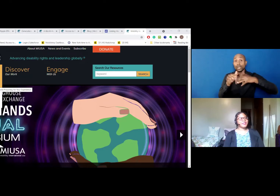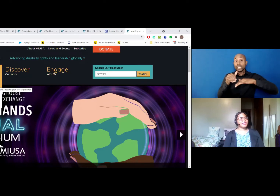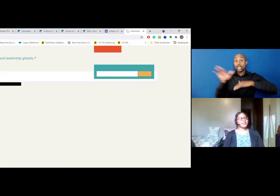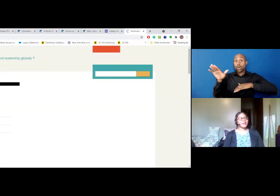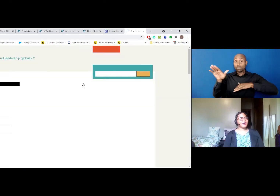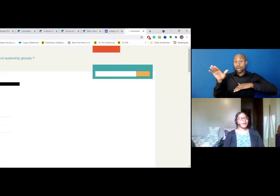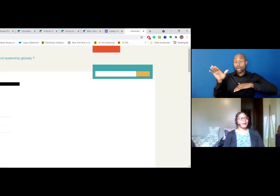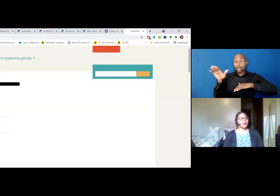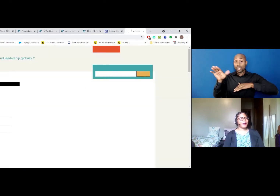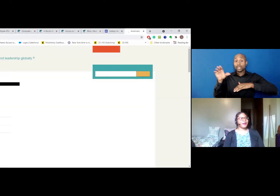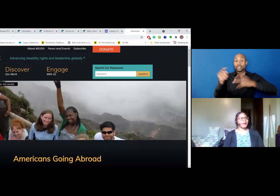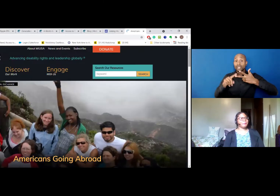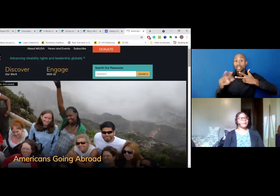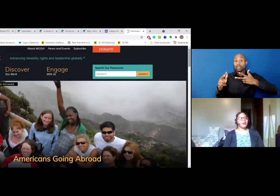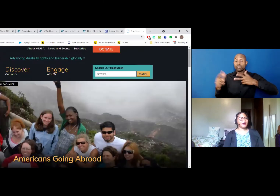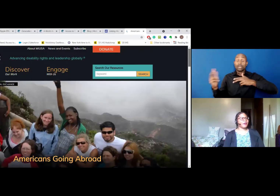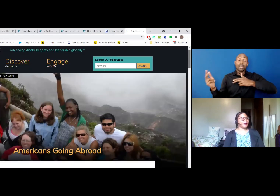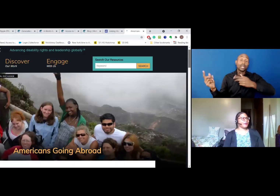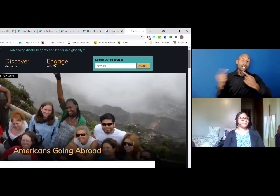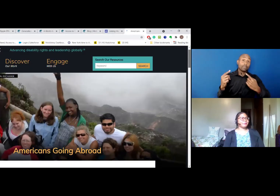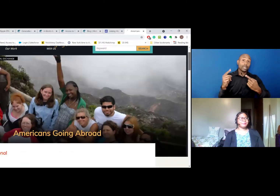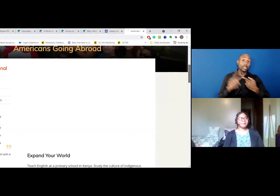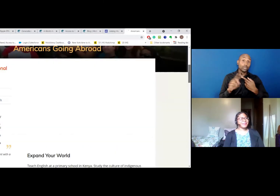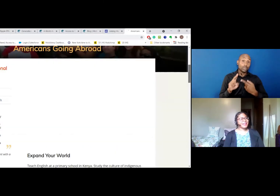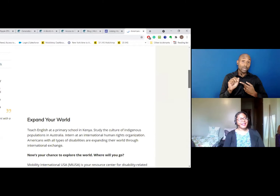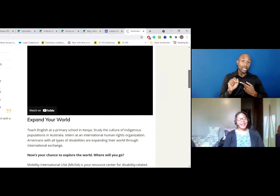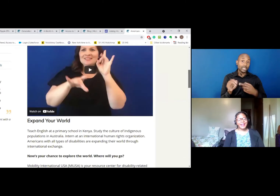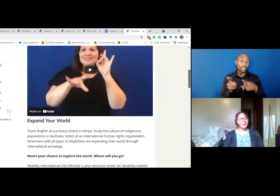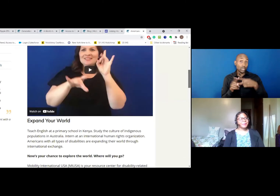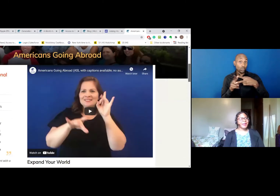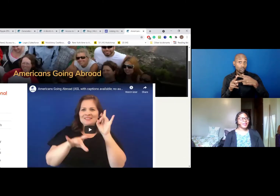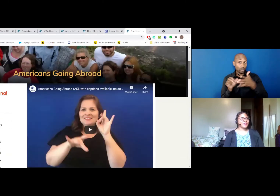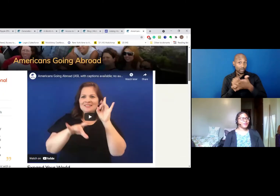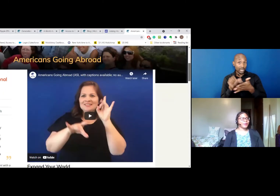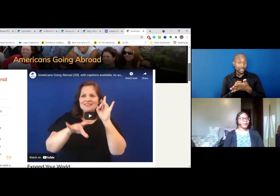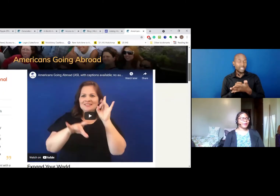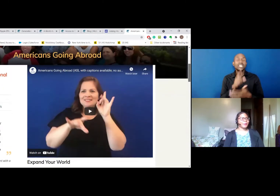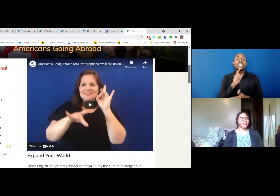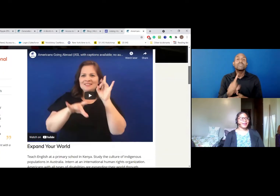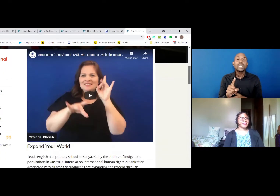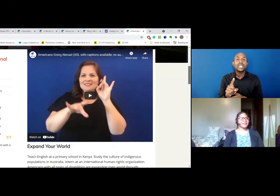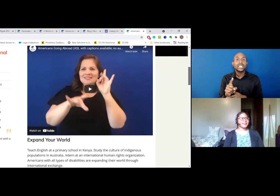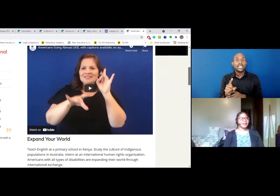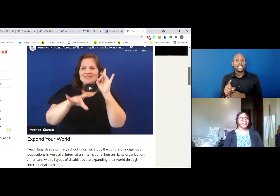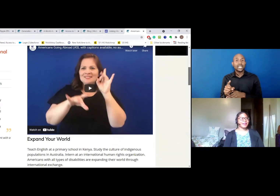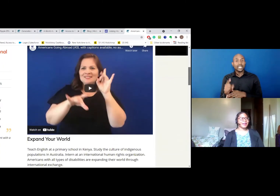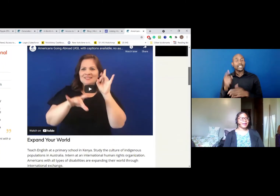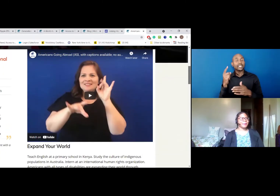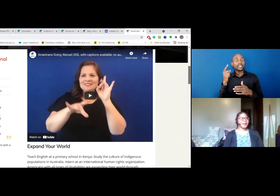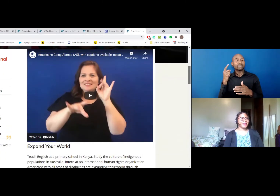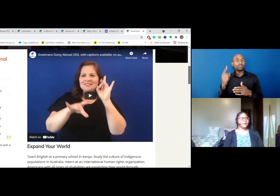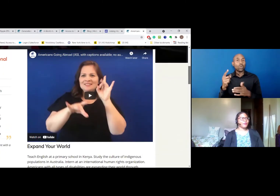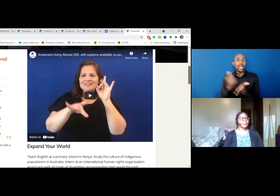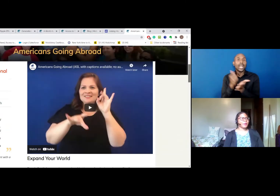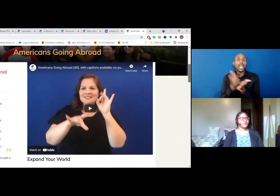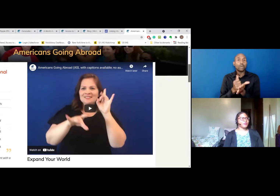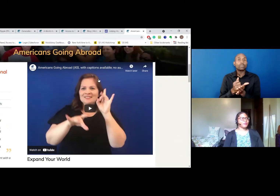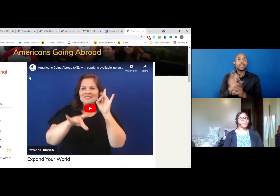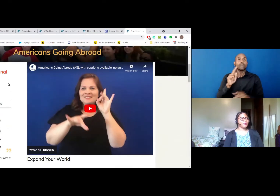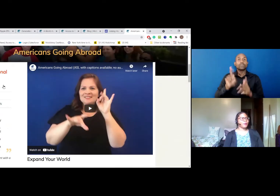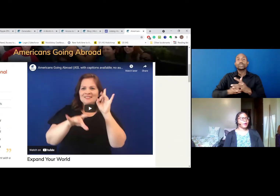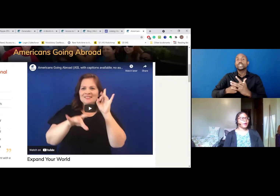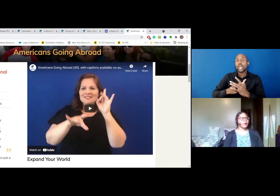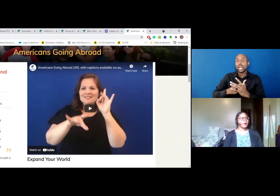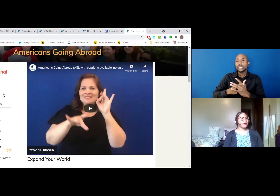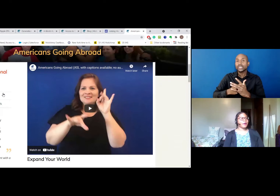really just are our landing page for where to get started and